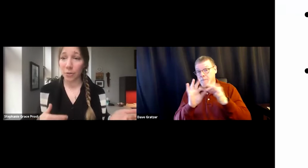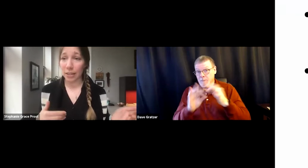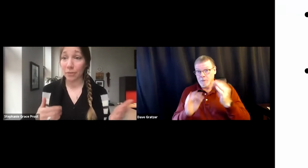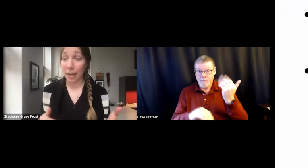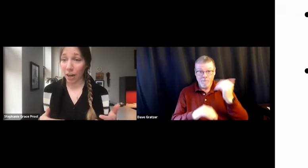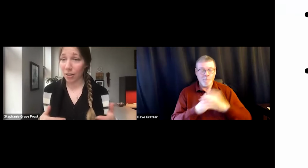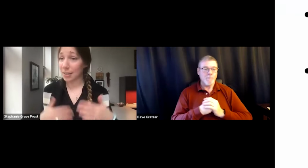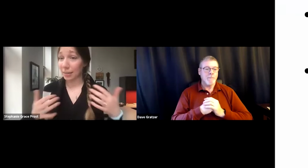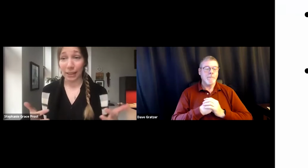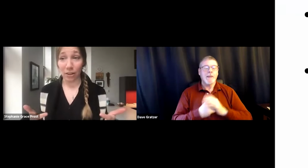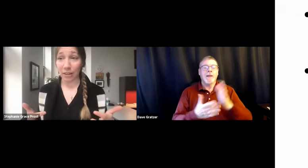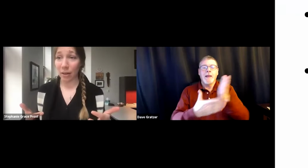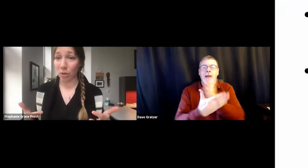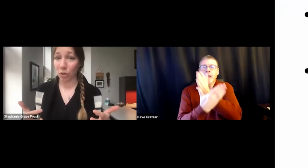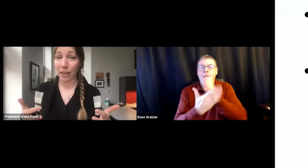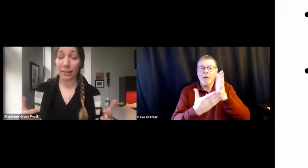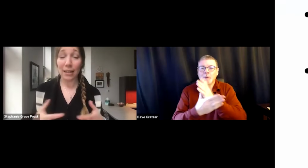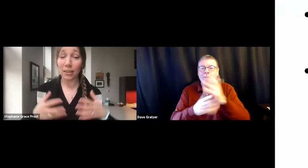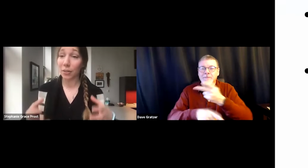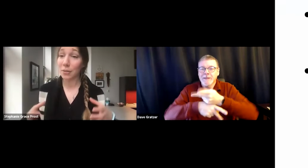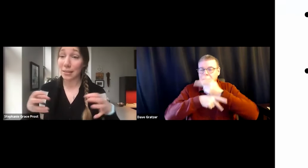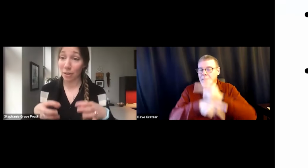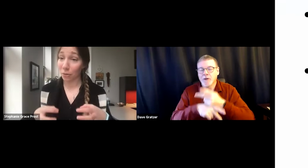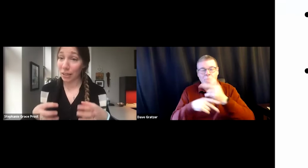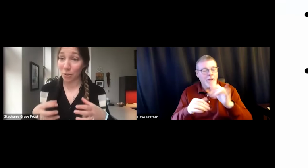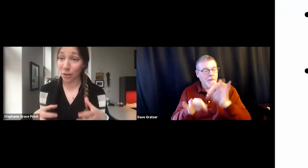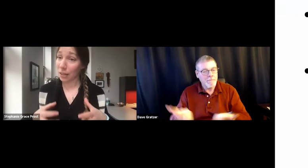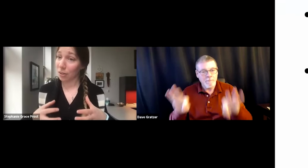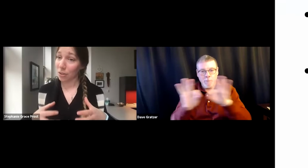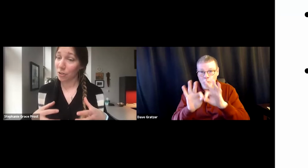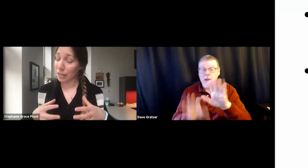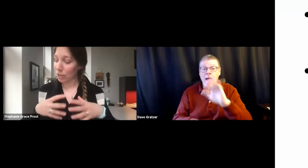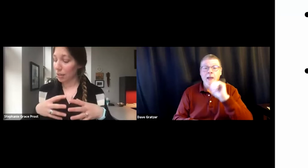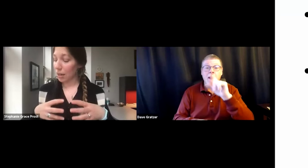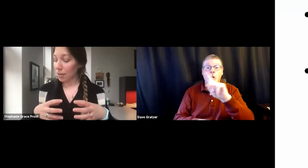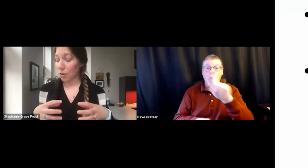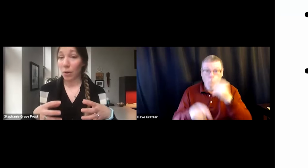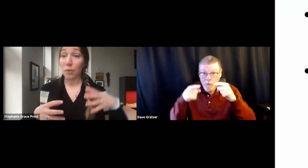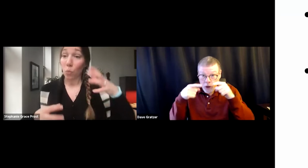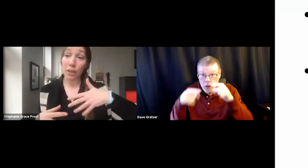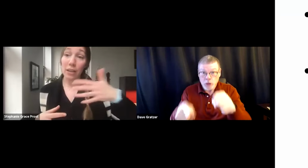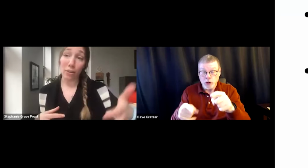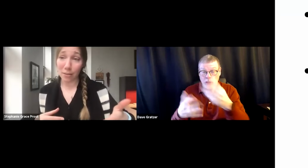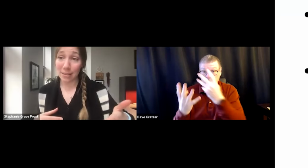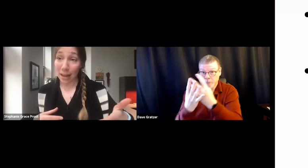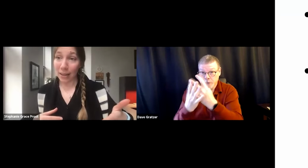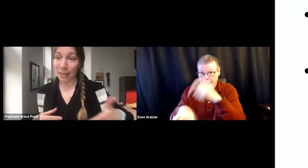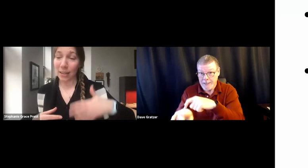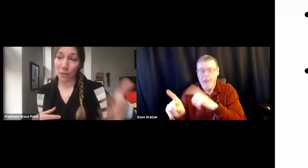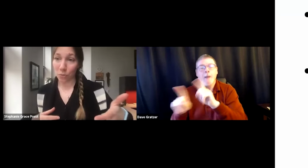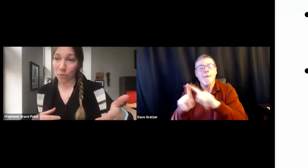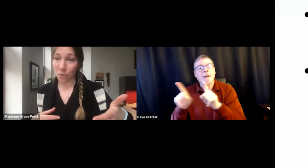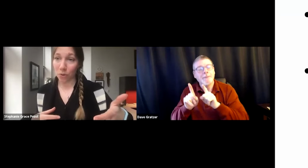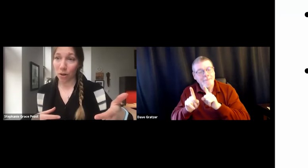the continuity of care is still an area that we're working. That includes not only during the incarceration, so working